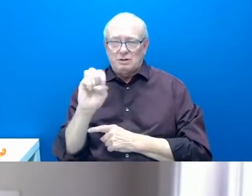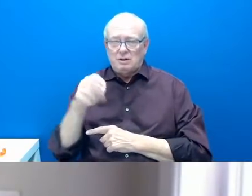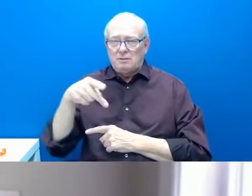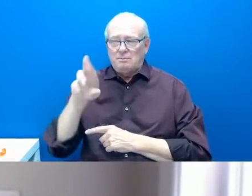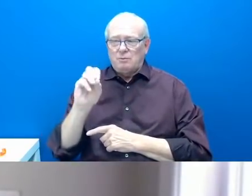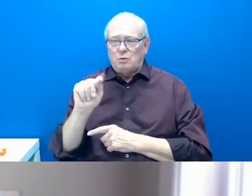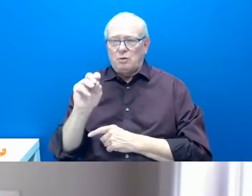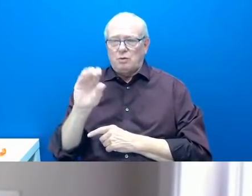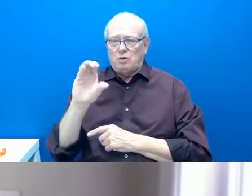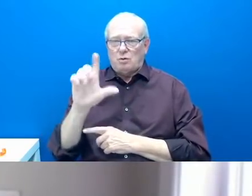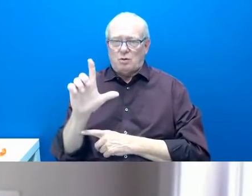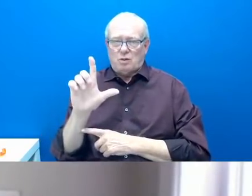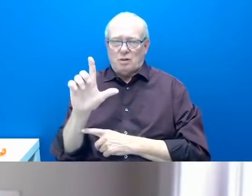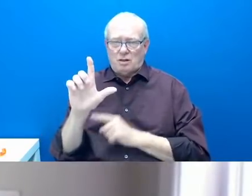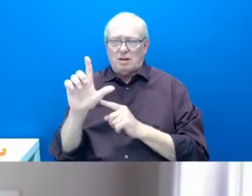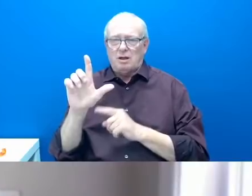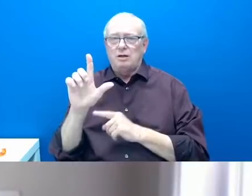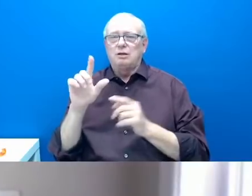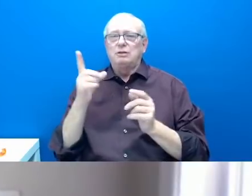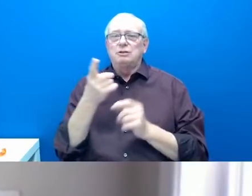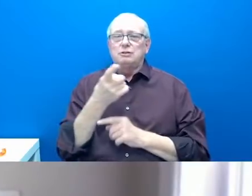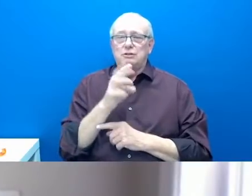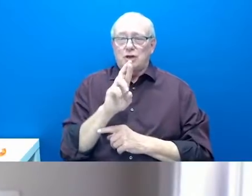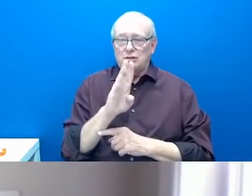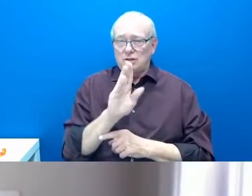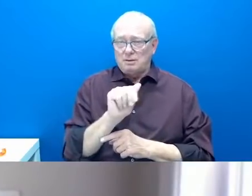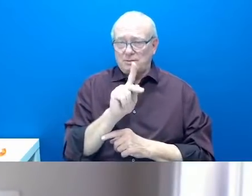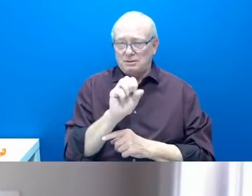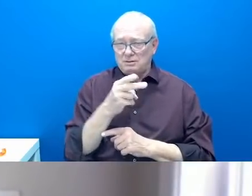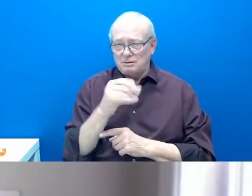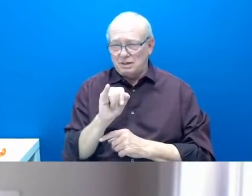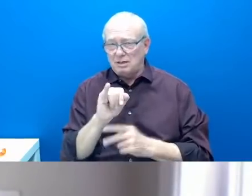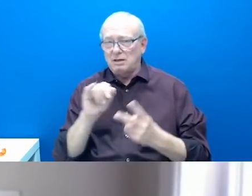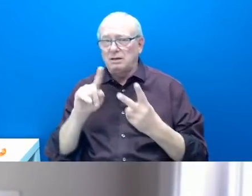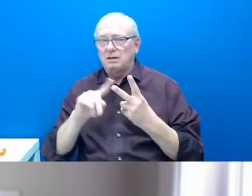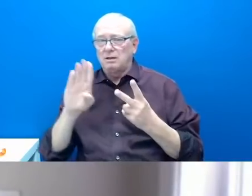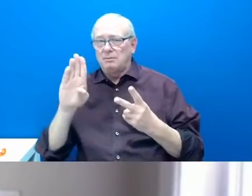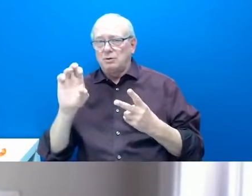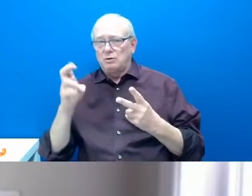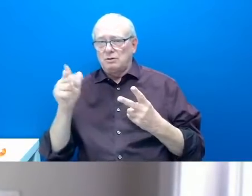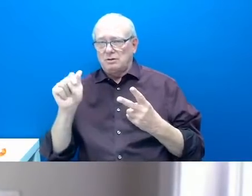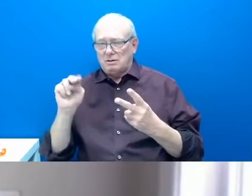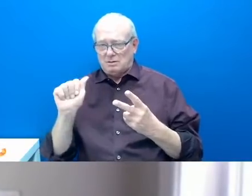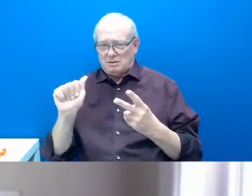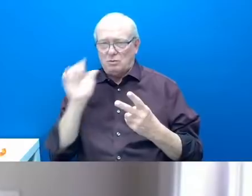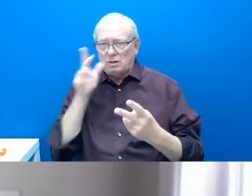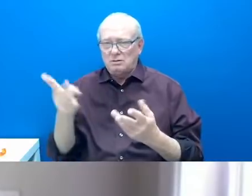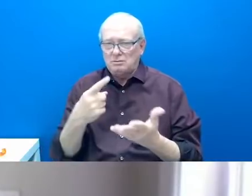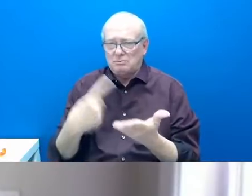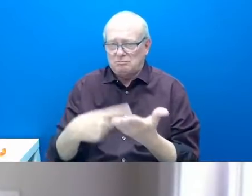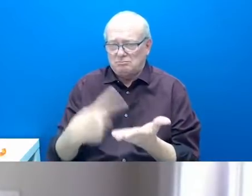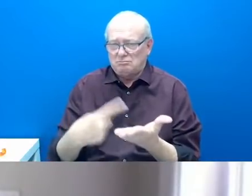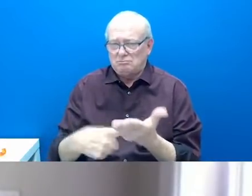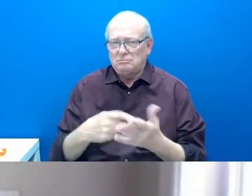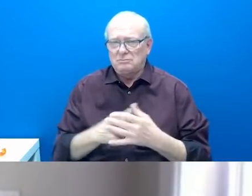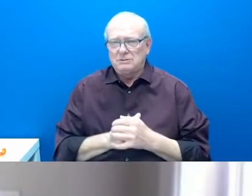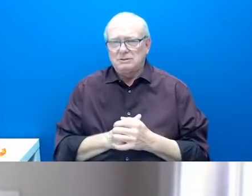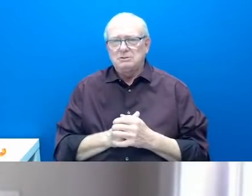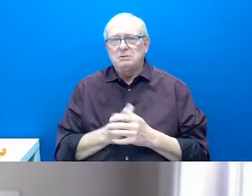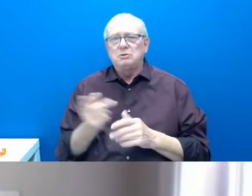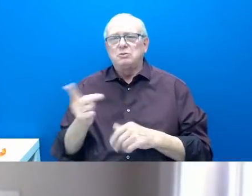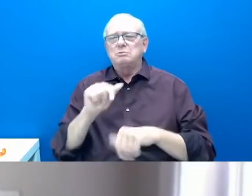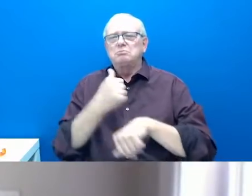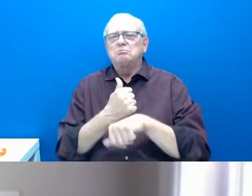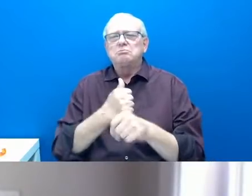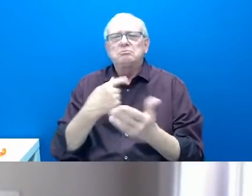Bakshi is going to dive into in discussion with Dr. Buchanan. So with no further ado, I just wanted to set up the conversation today, give a